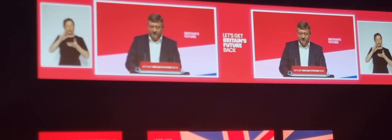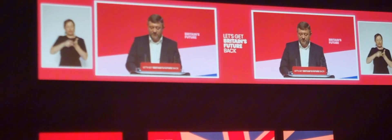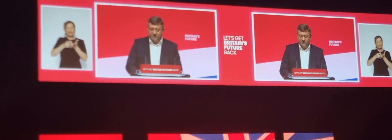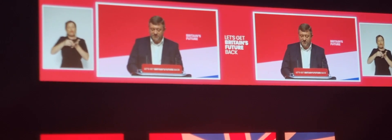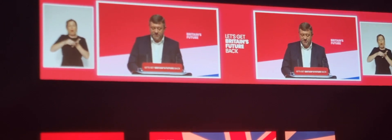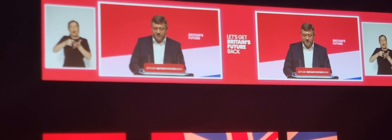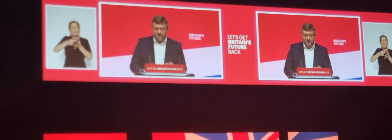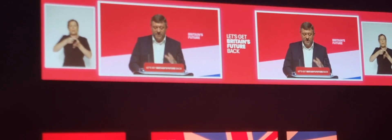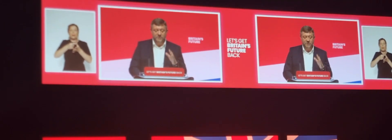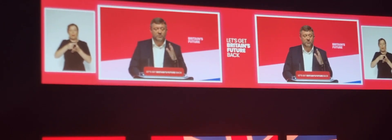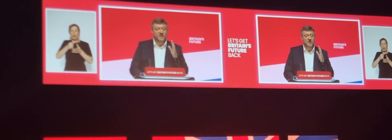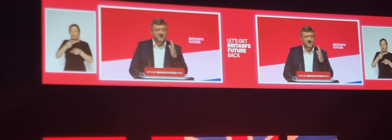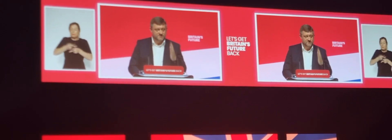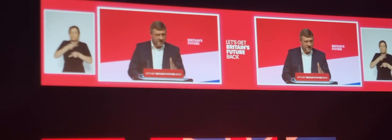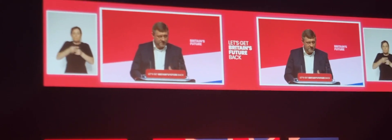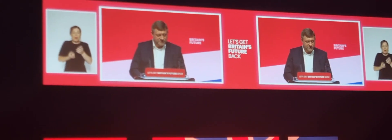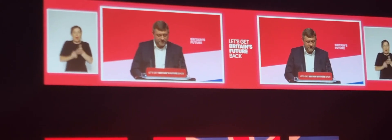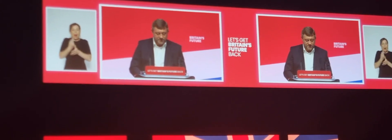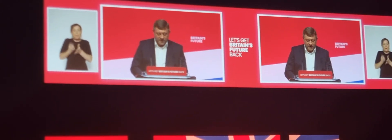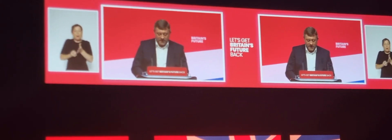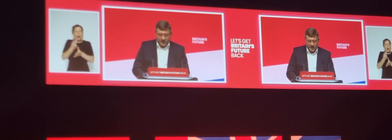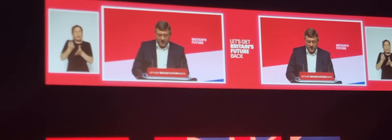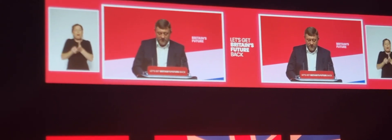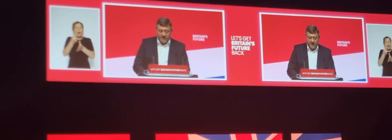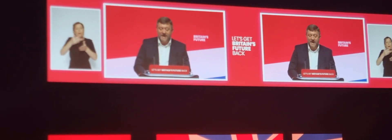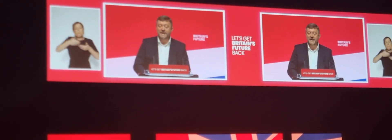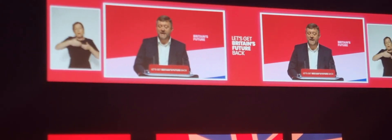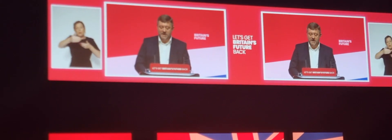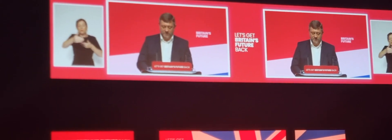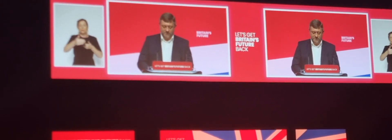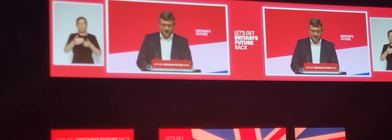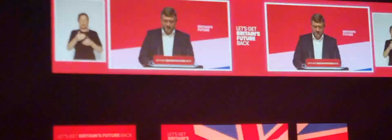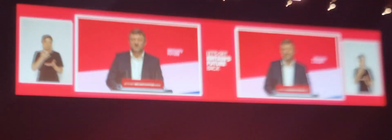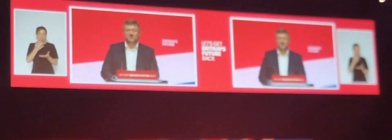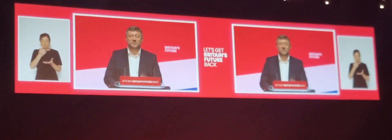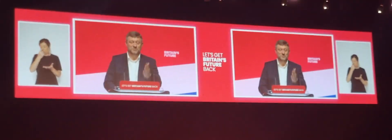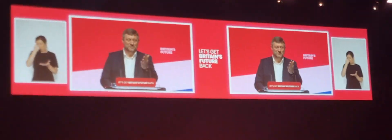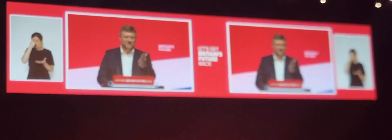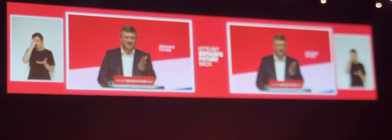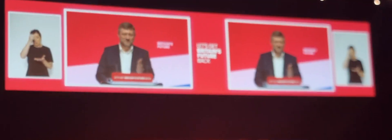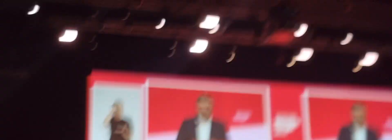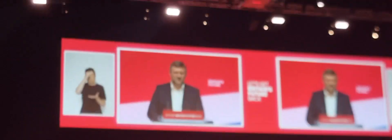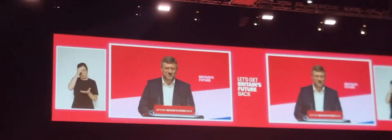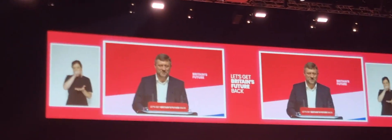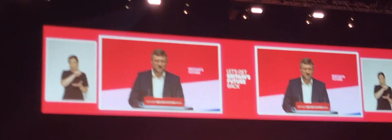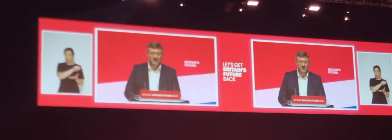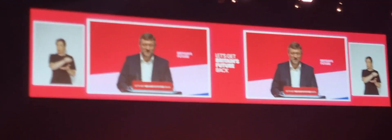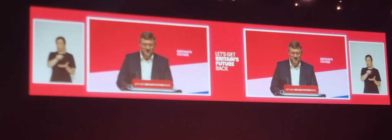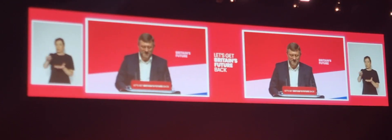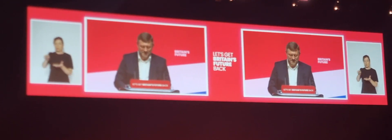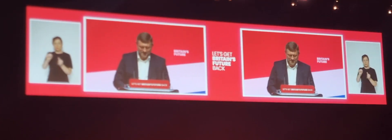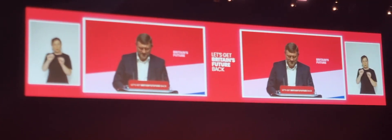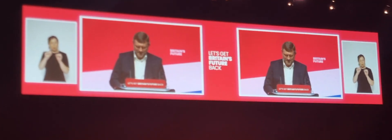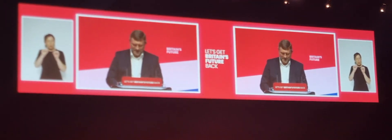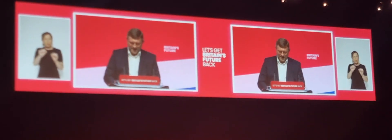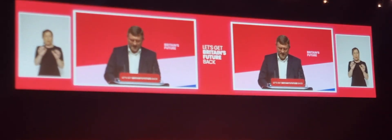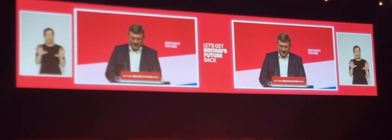guarantees of non-repetition, Ukrainian's membership in ANA. About your brilliant